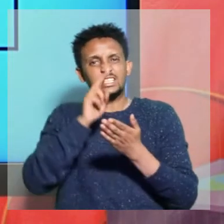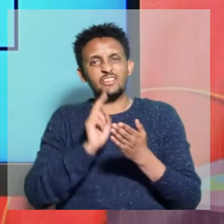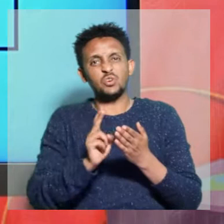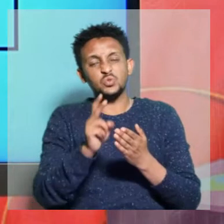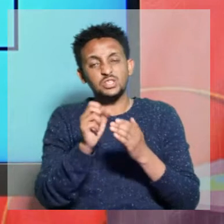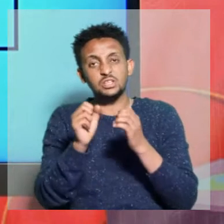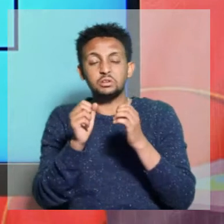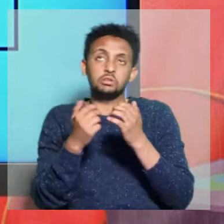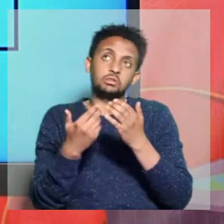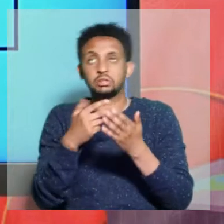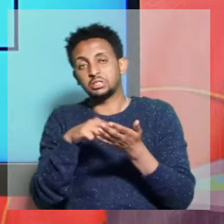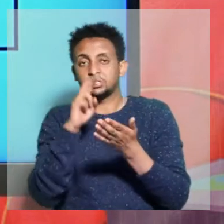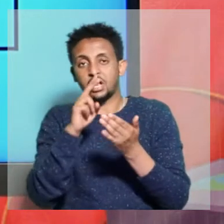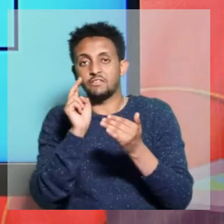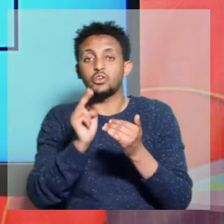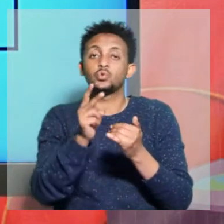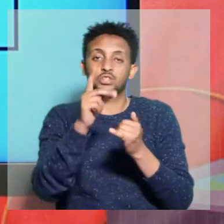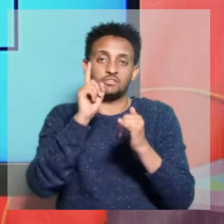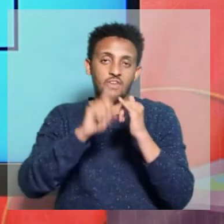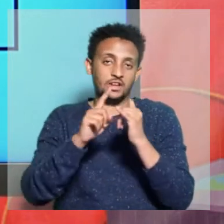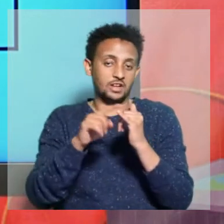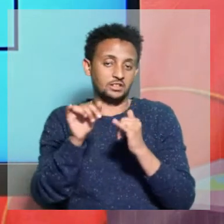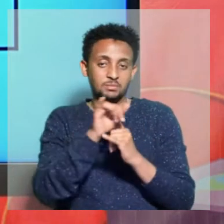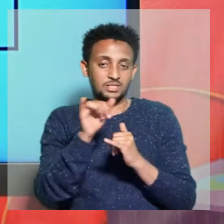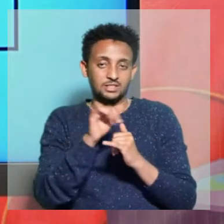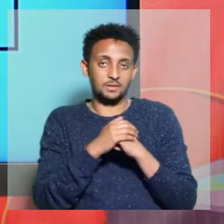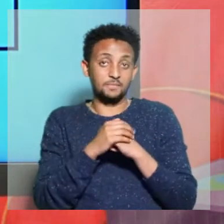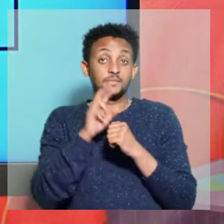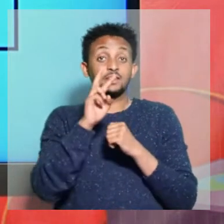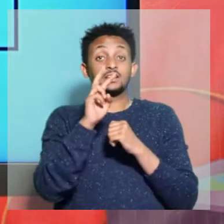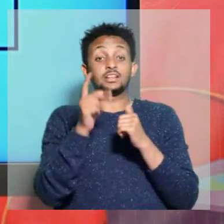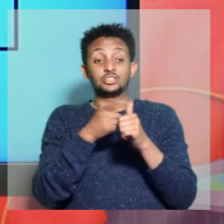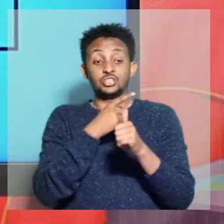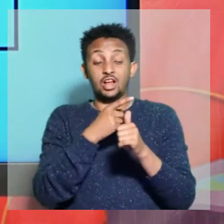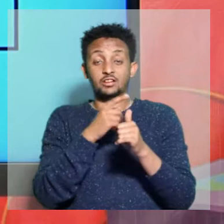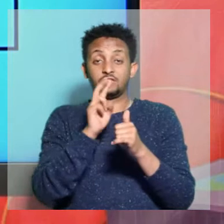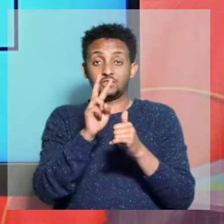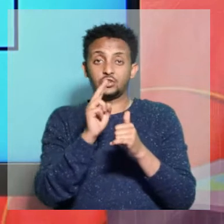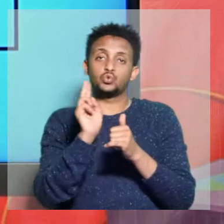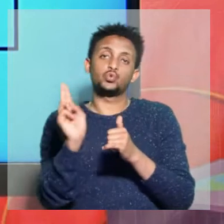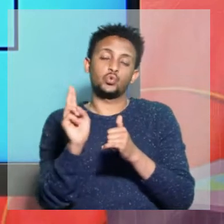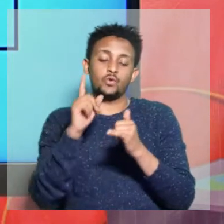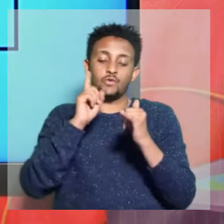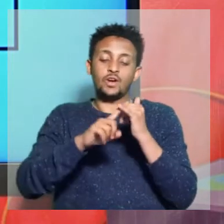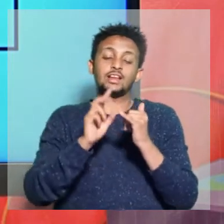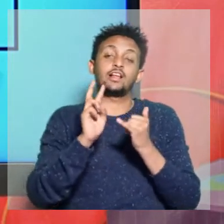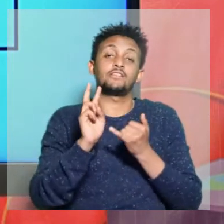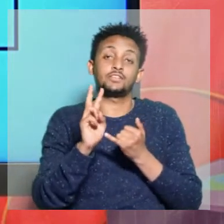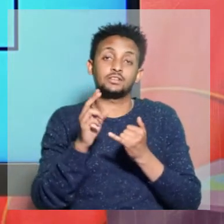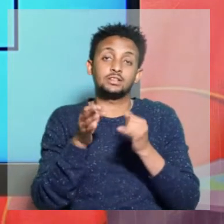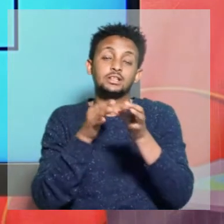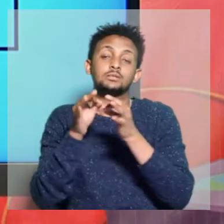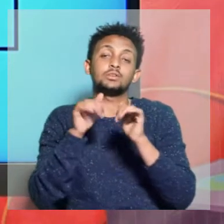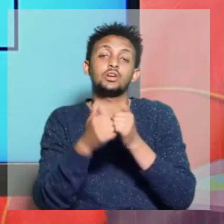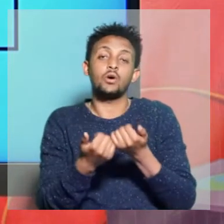as velocity initial and velocity final, like this. But now, the initial velocity is expressed as u, the final velocity can be expressed